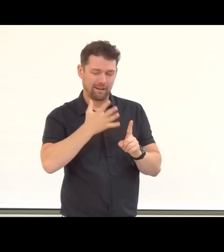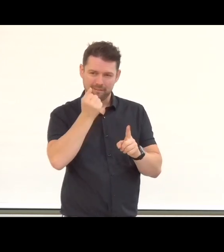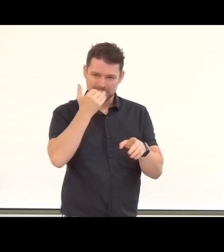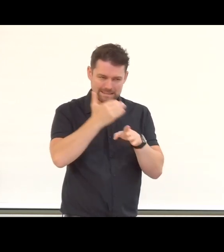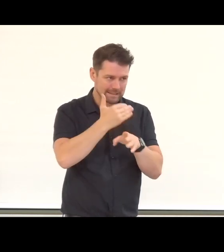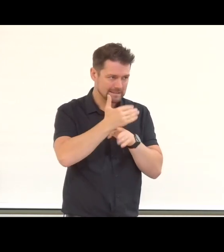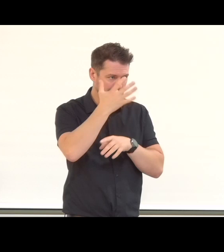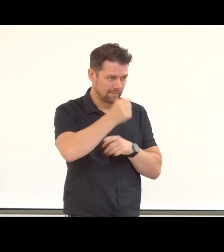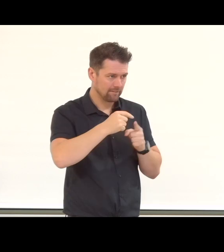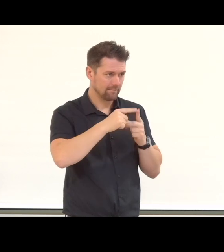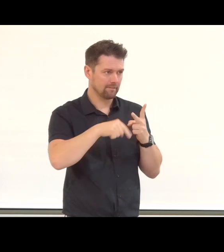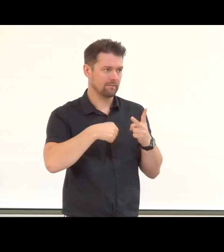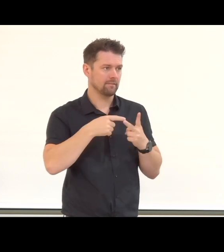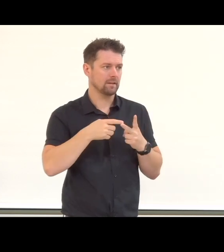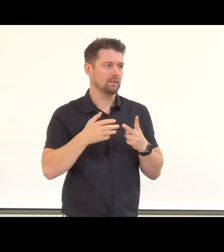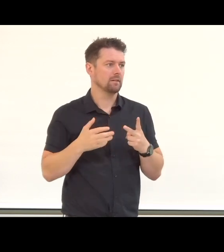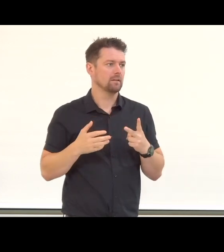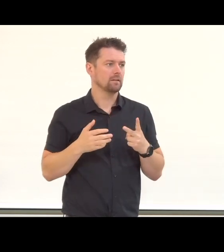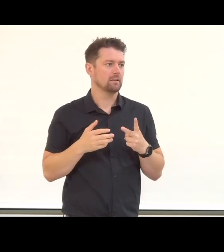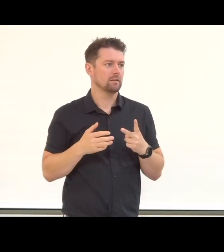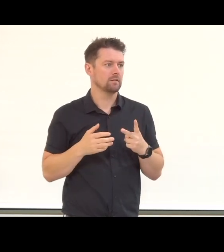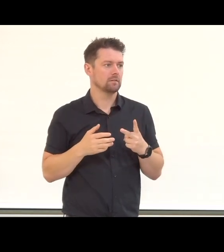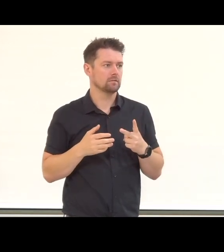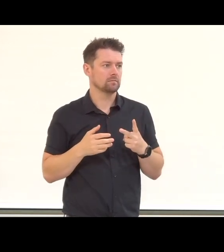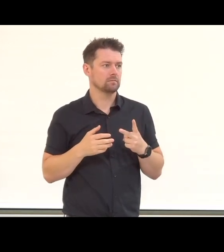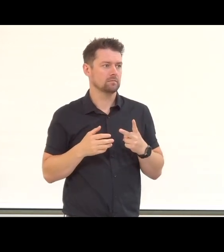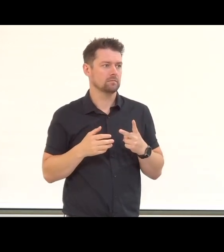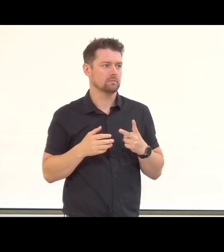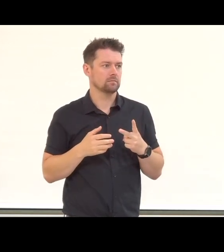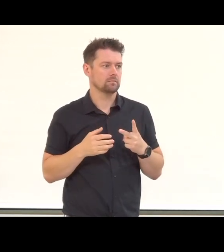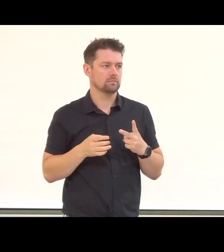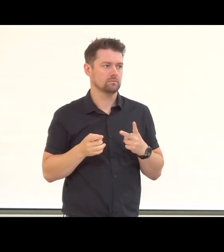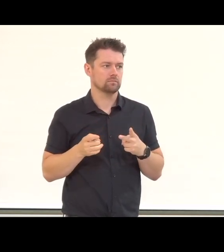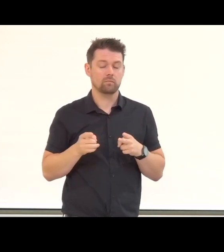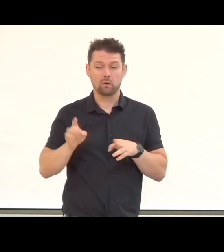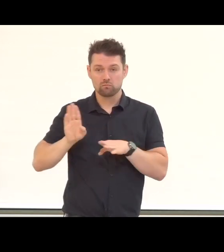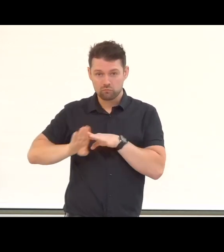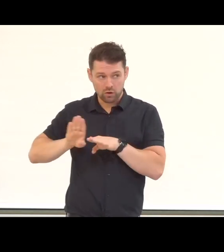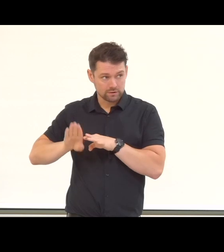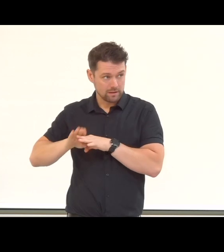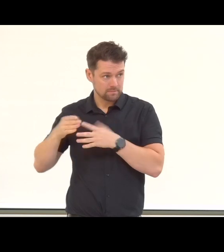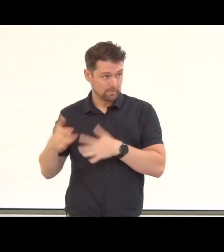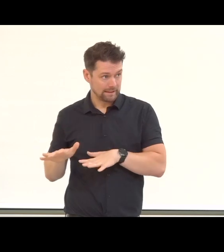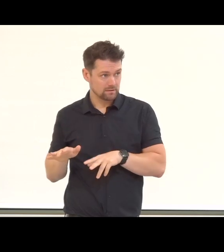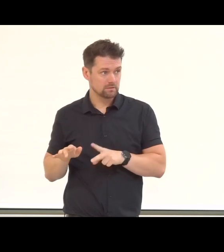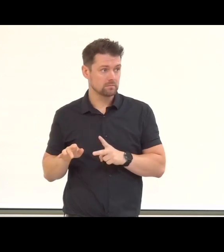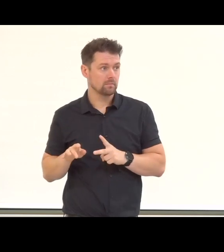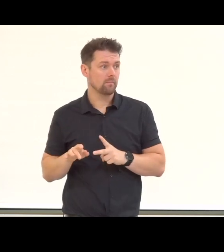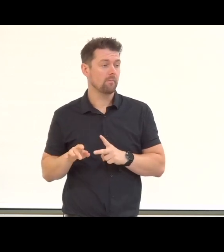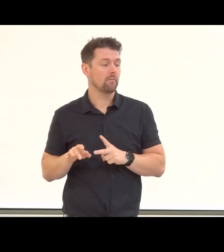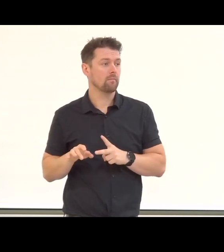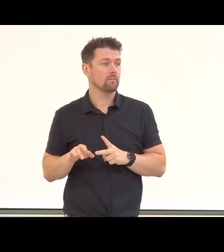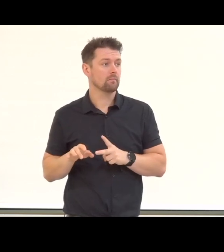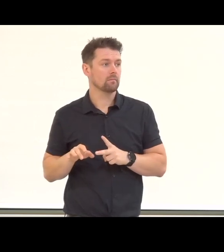and I had the chance to also follow some of the rehearsals that you have obtained. Now, some